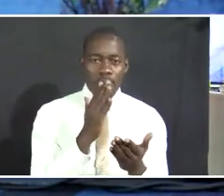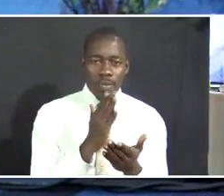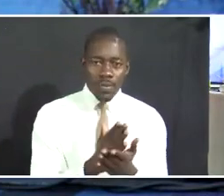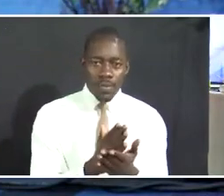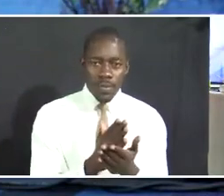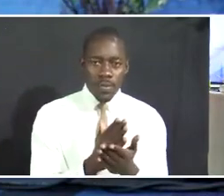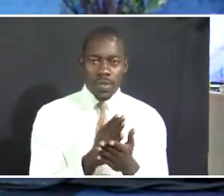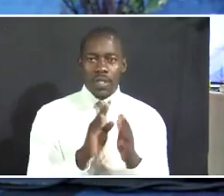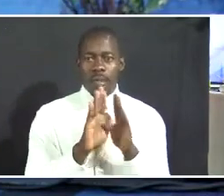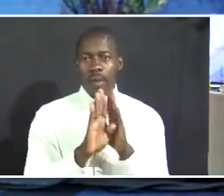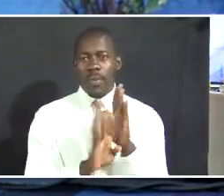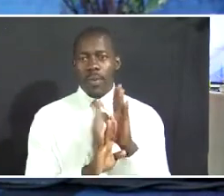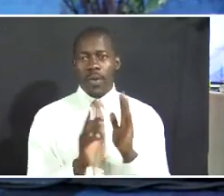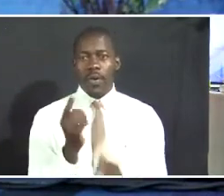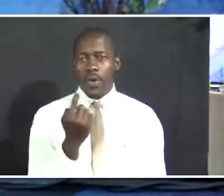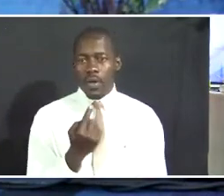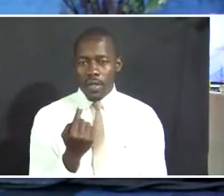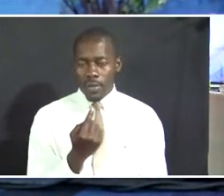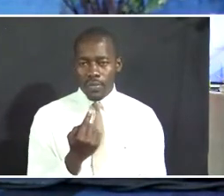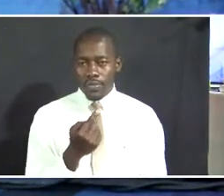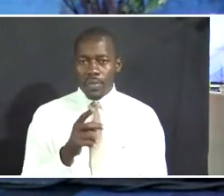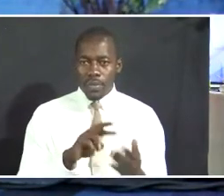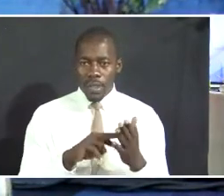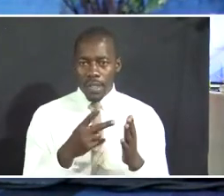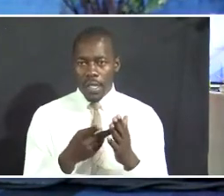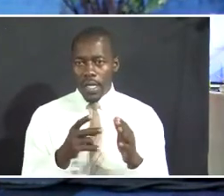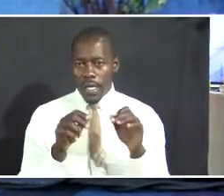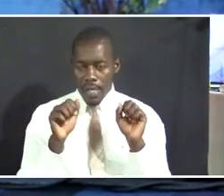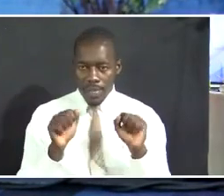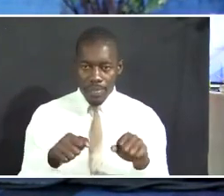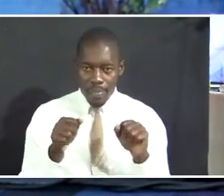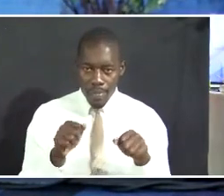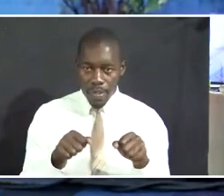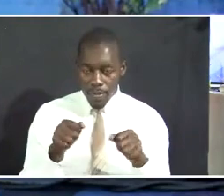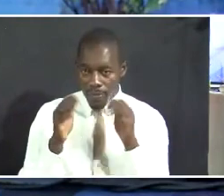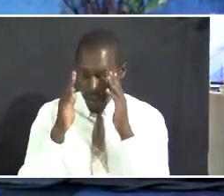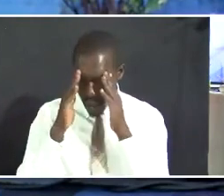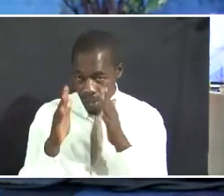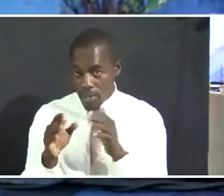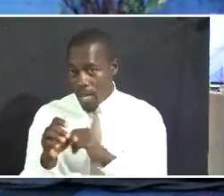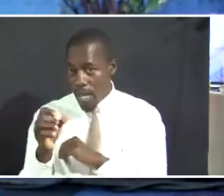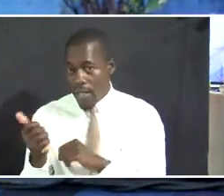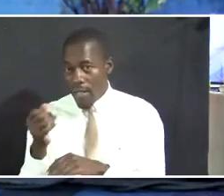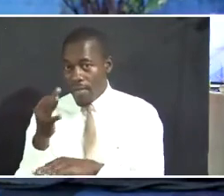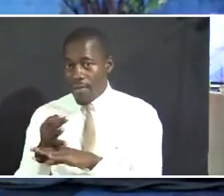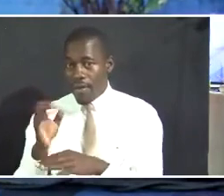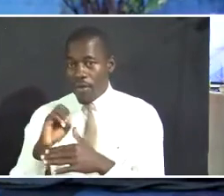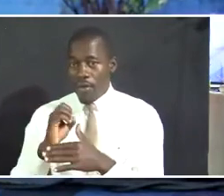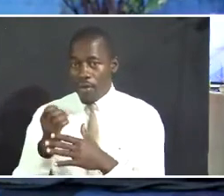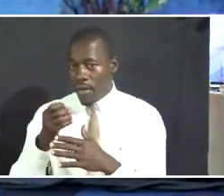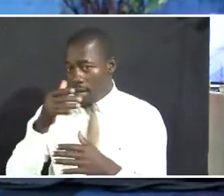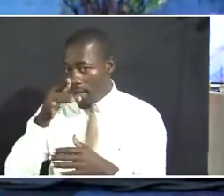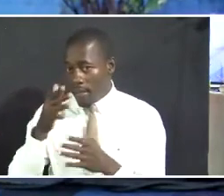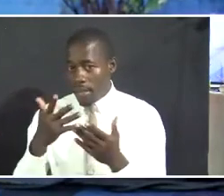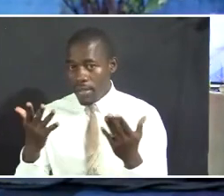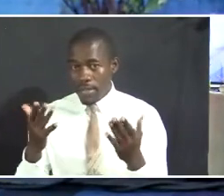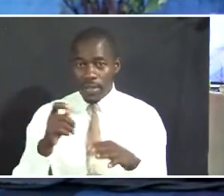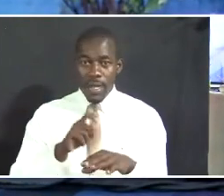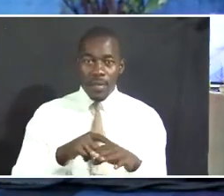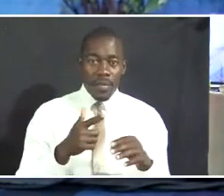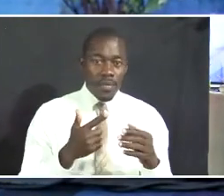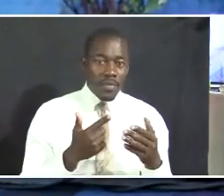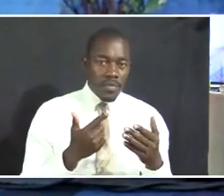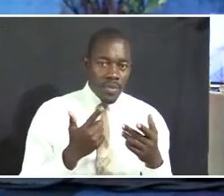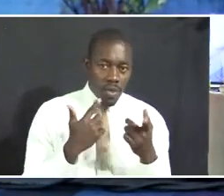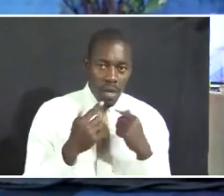therefore, we cannot be basing things on things that are not based on the truth. And so, when you talk of human rights, you are